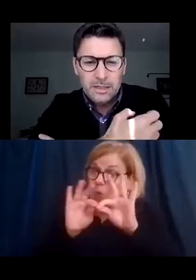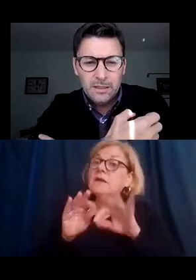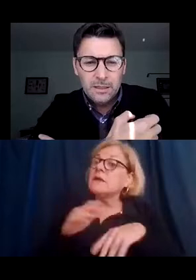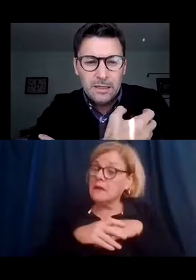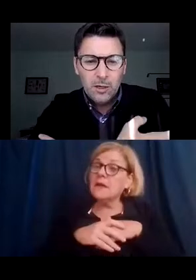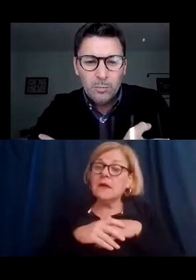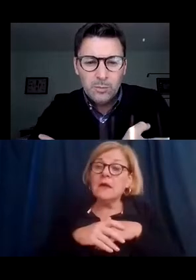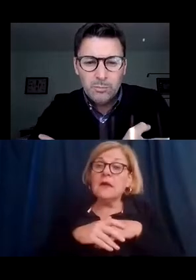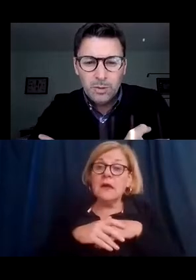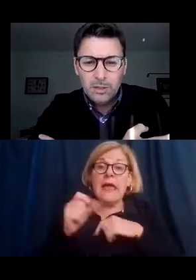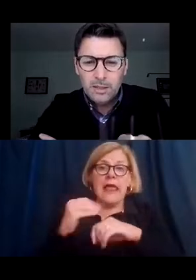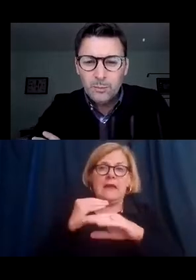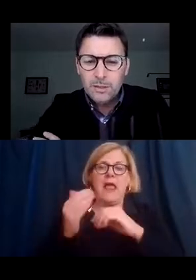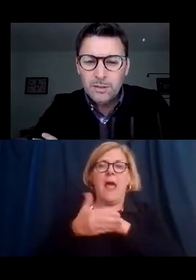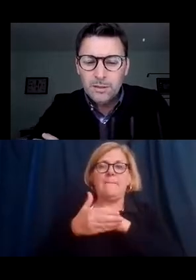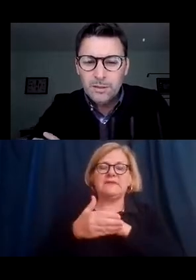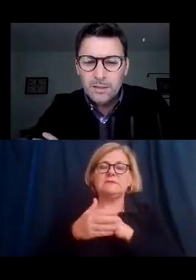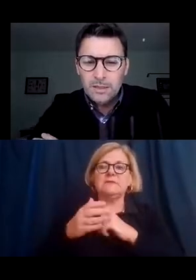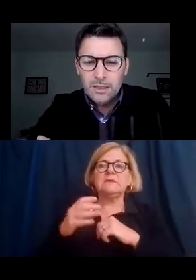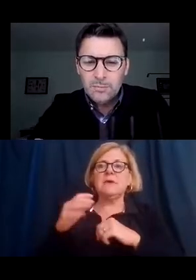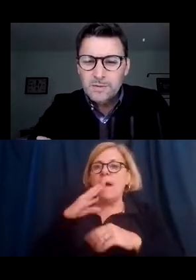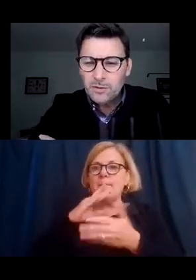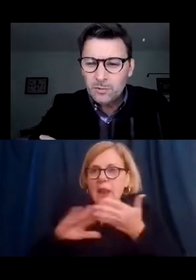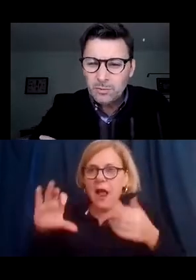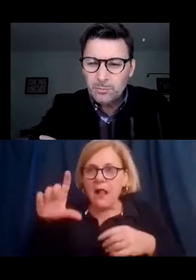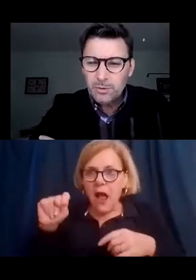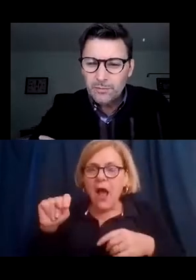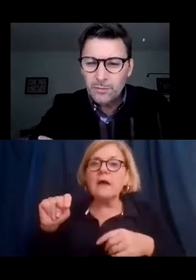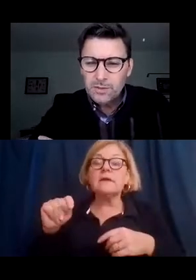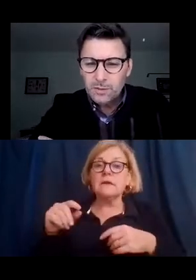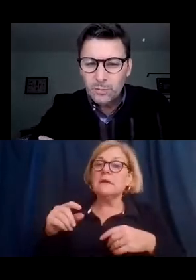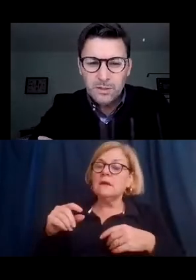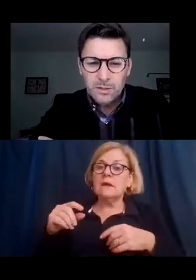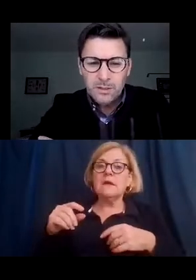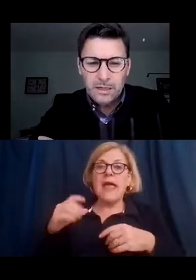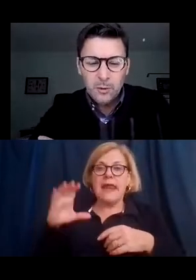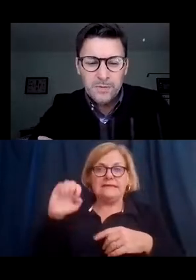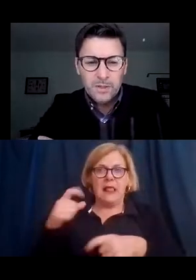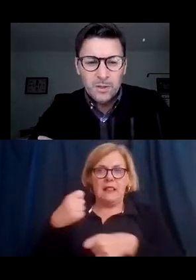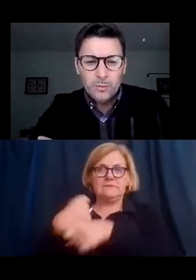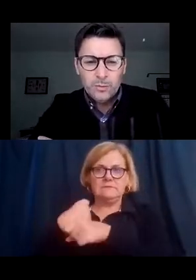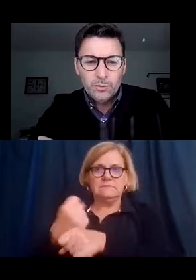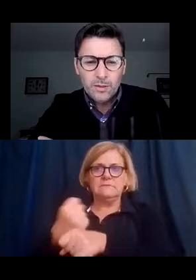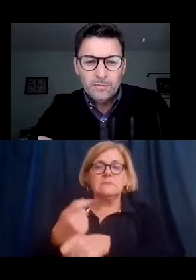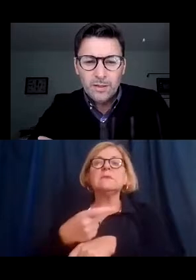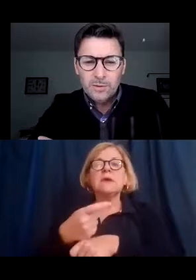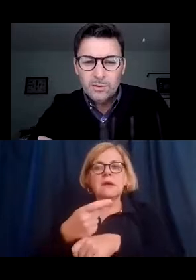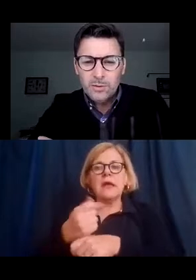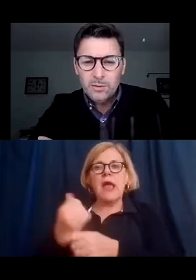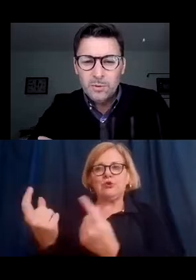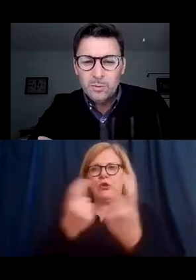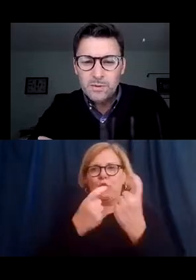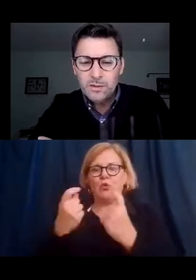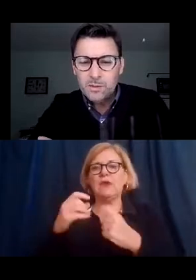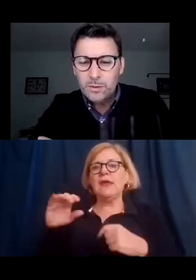importantly, it can help us with blood clotting when needed, cellular proliferation when needed. It helps recruit